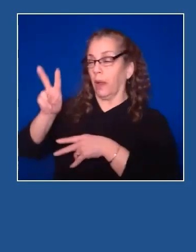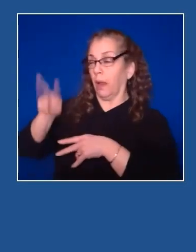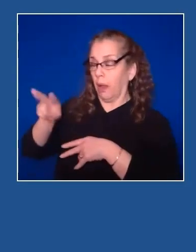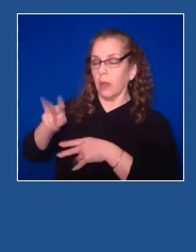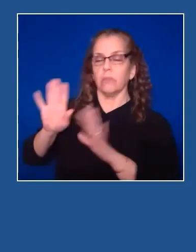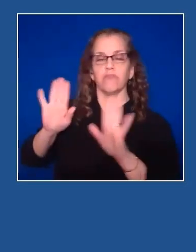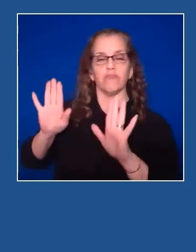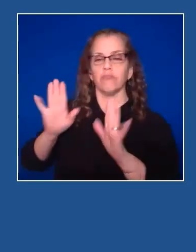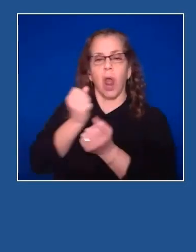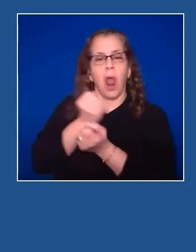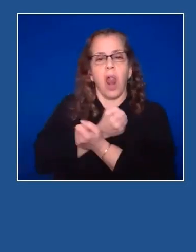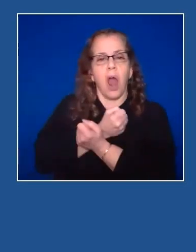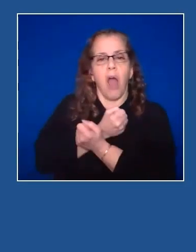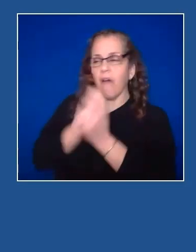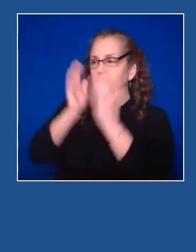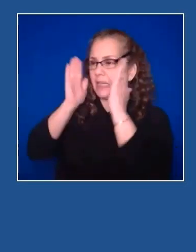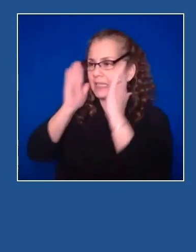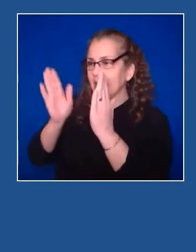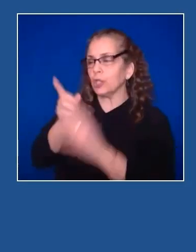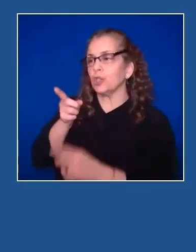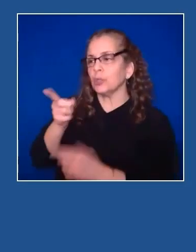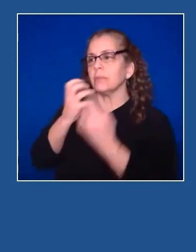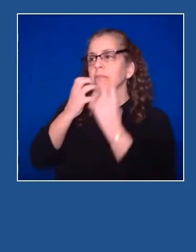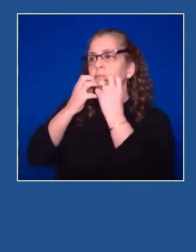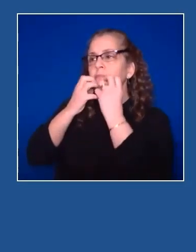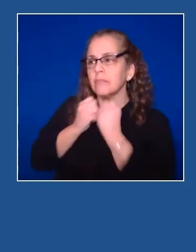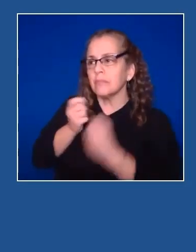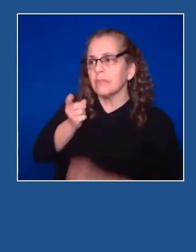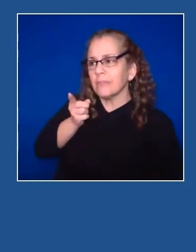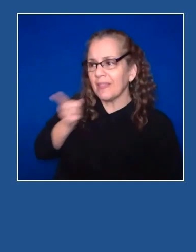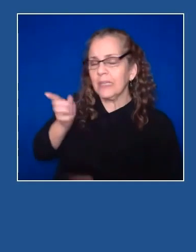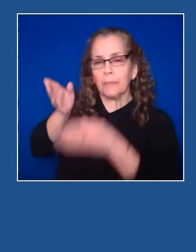this is somebody I love and care about. What's it